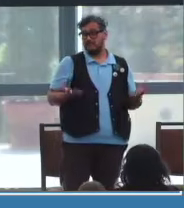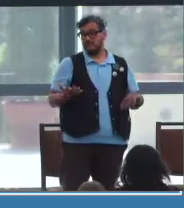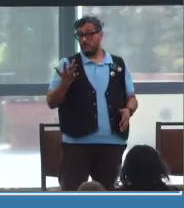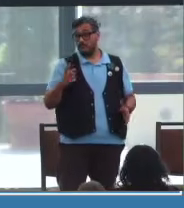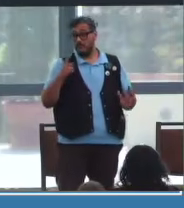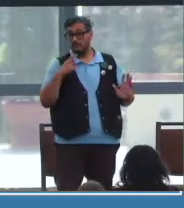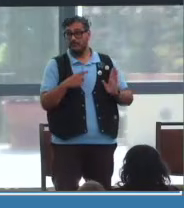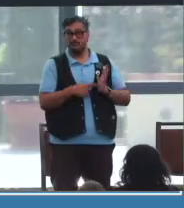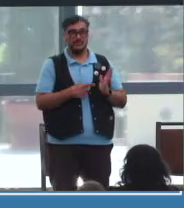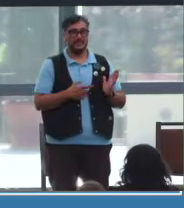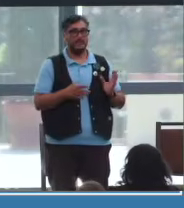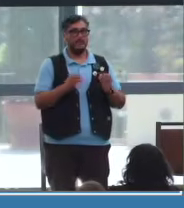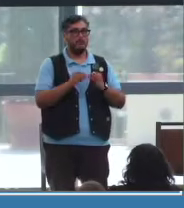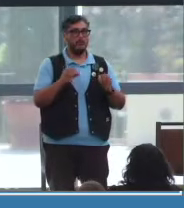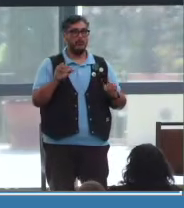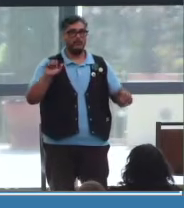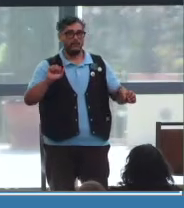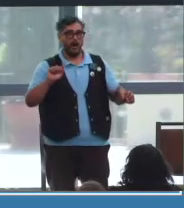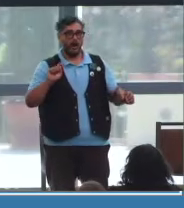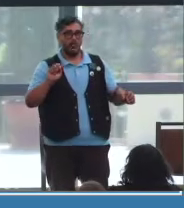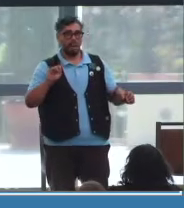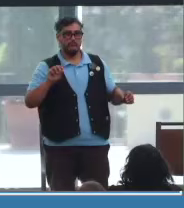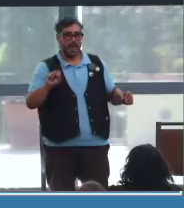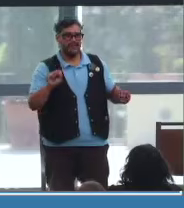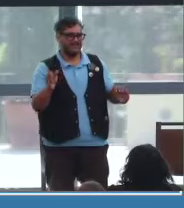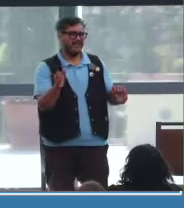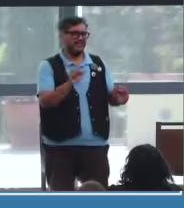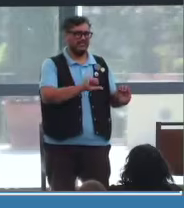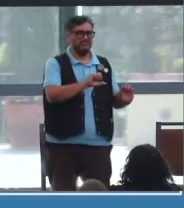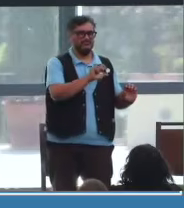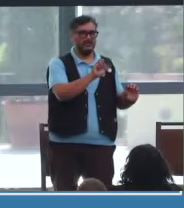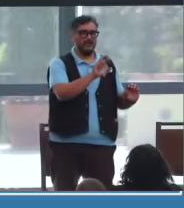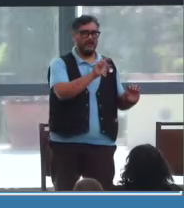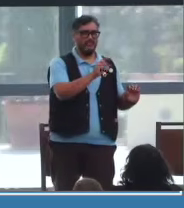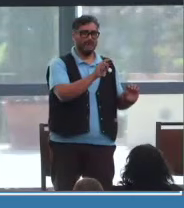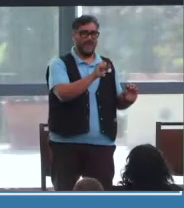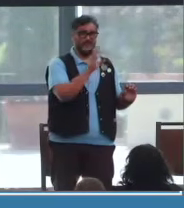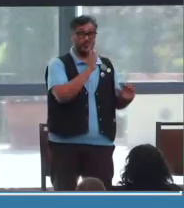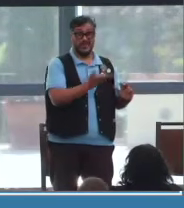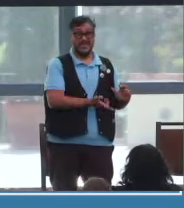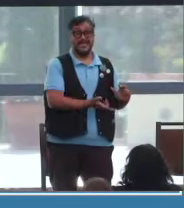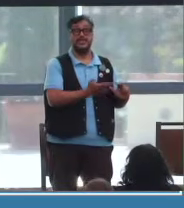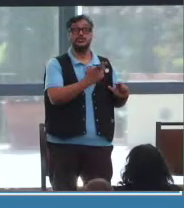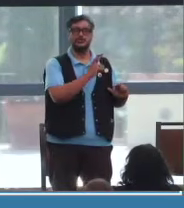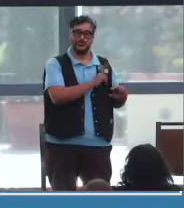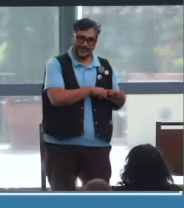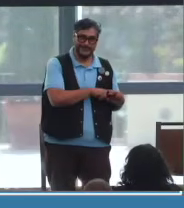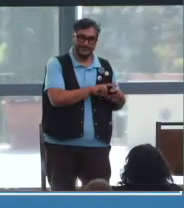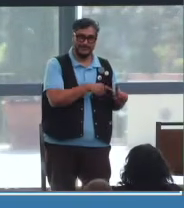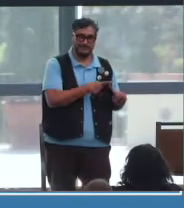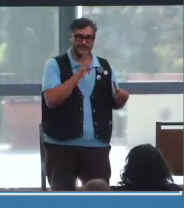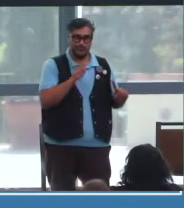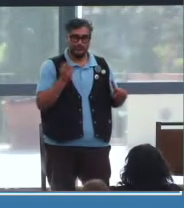to see that osteoarthritis and the other kind of general forms of arthritis increase as patients get